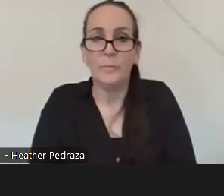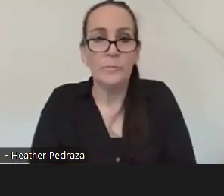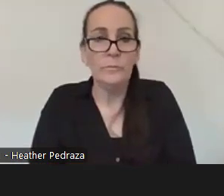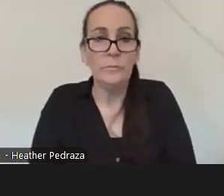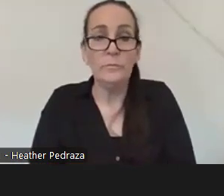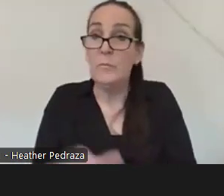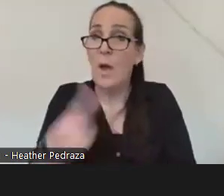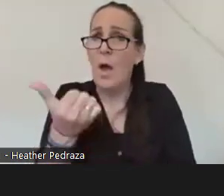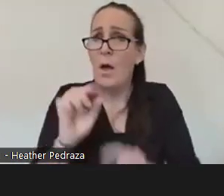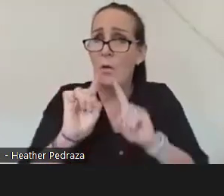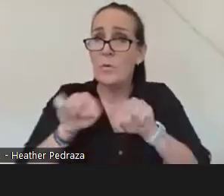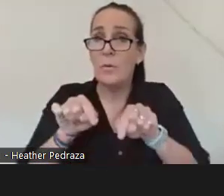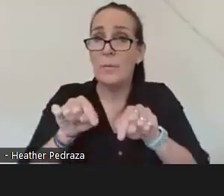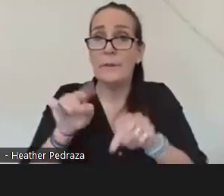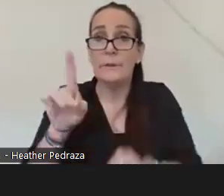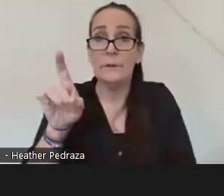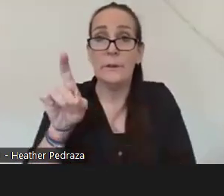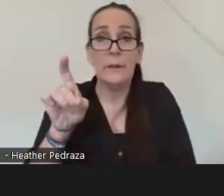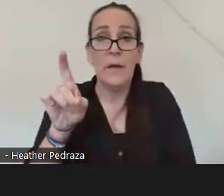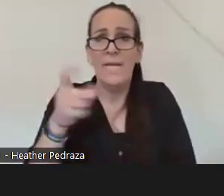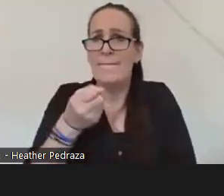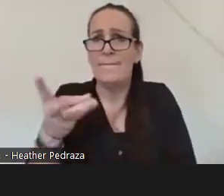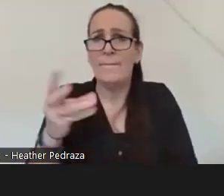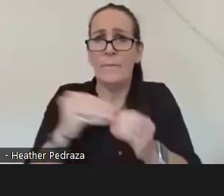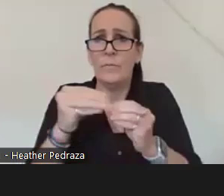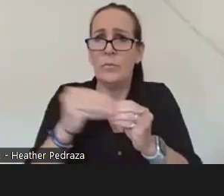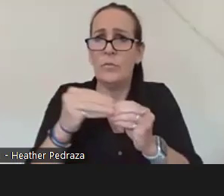Any other comments? We just have a few more minutes.